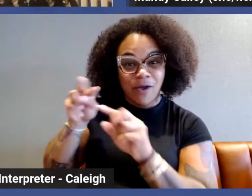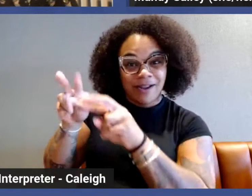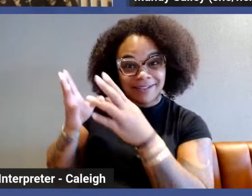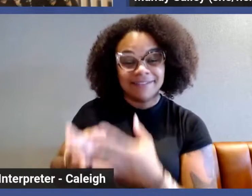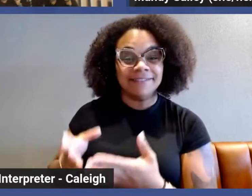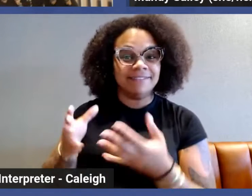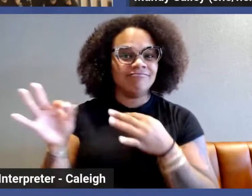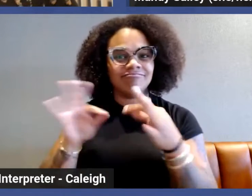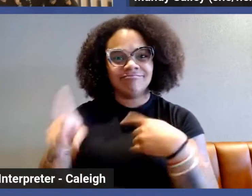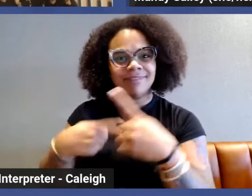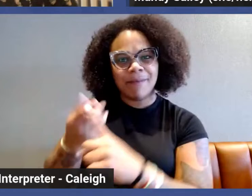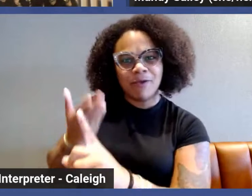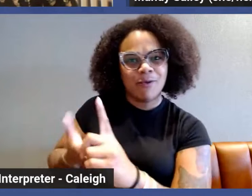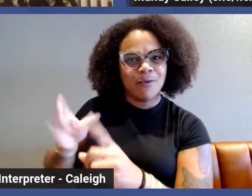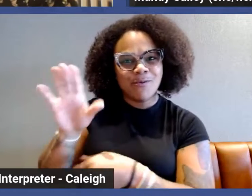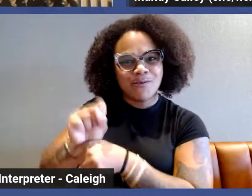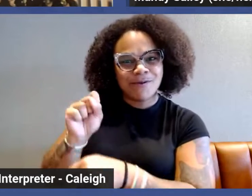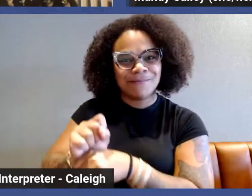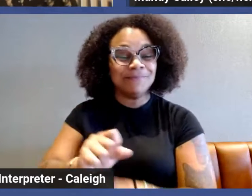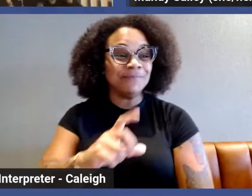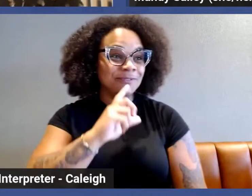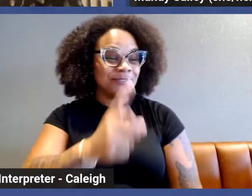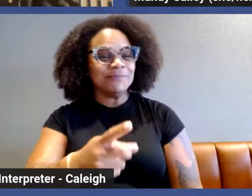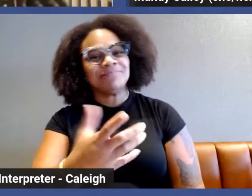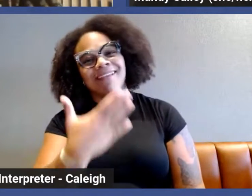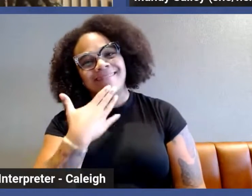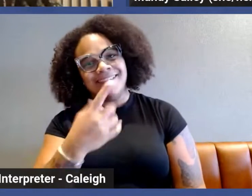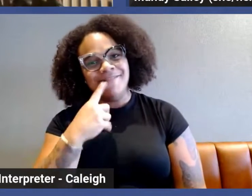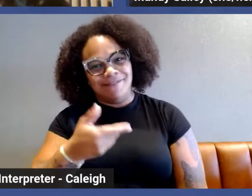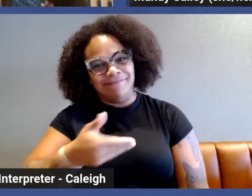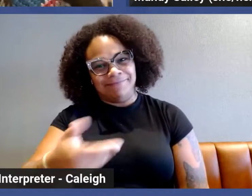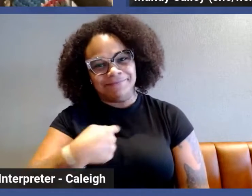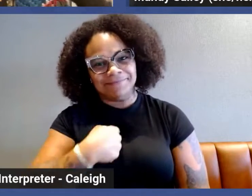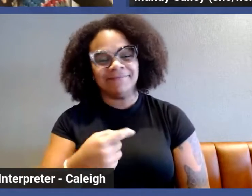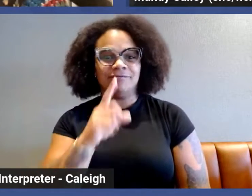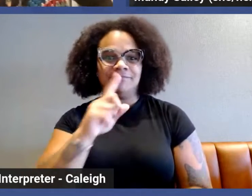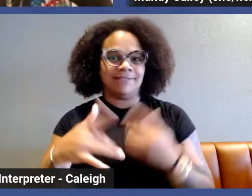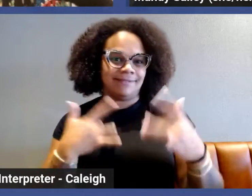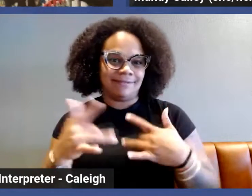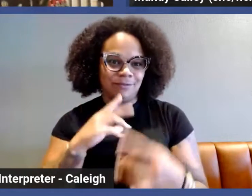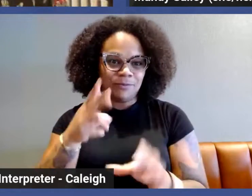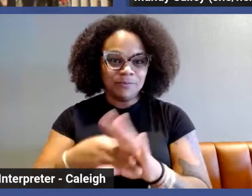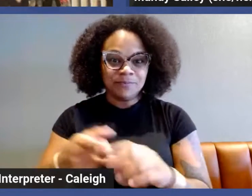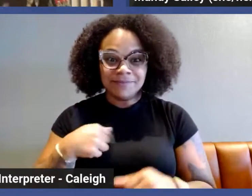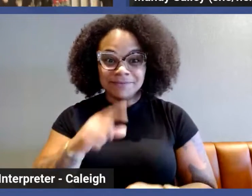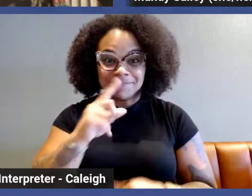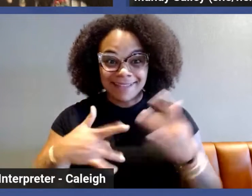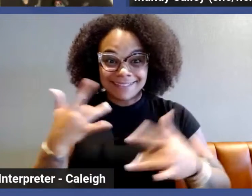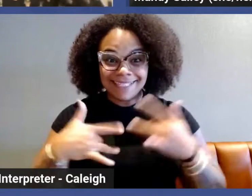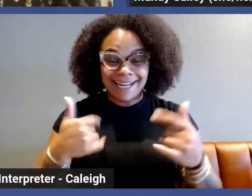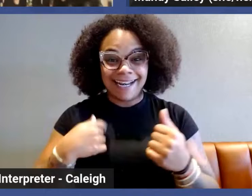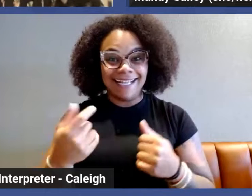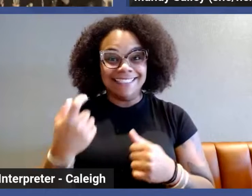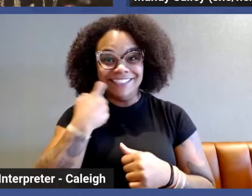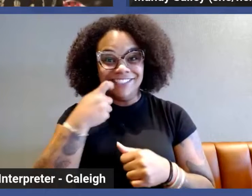about you and your work. Sure. Well, thanks for having me. It's really exciting to be here. I got so excited I slipped off my chair at the